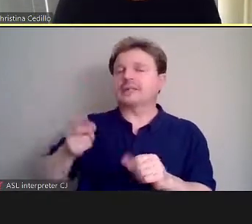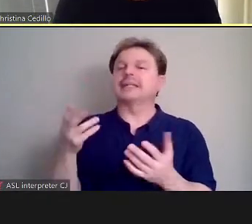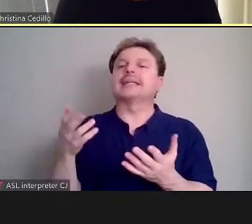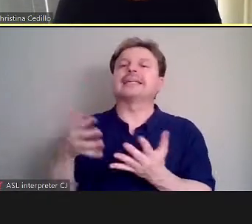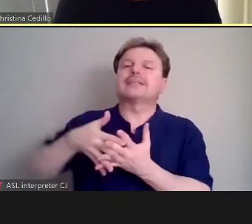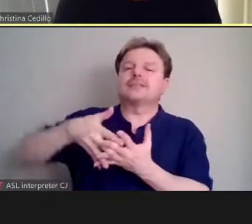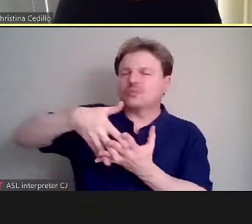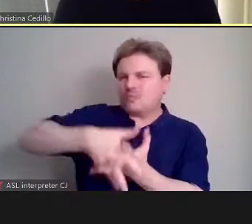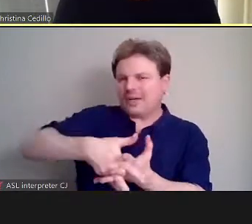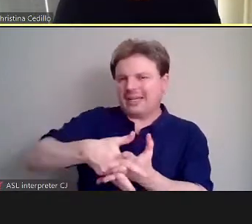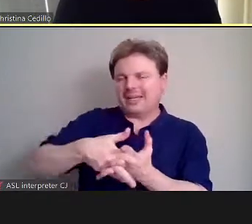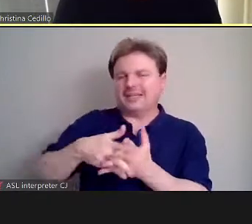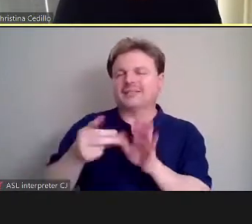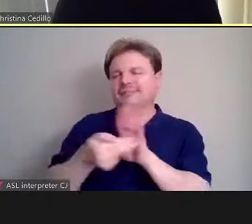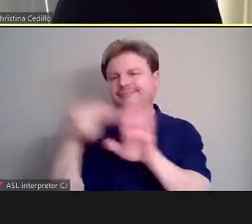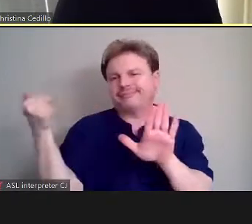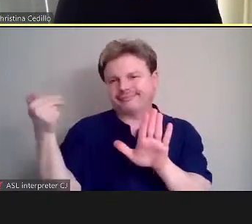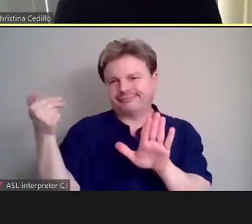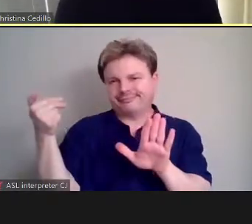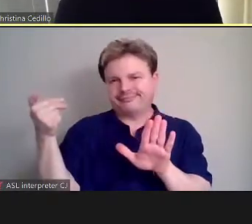that affect our students.